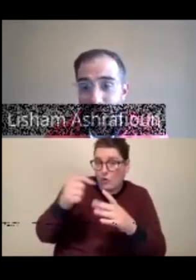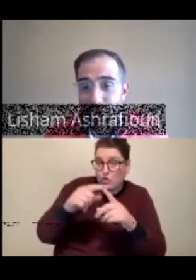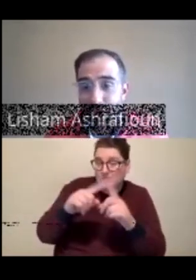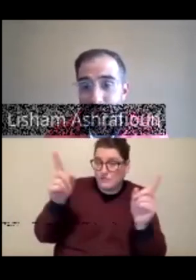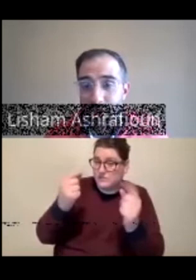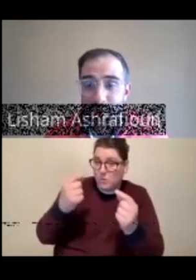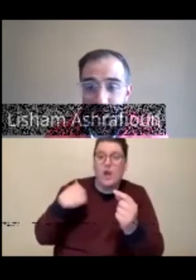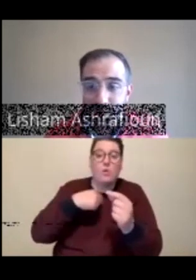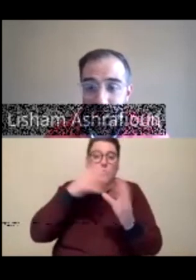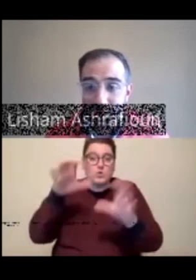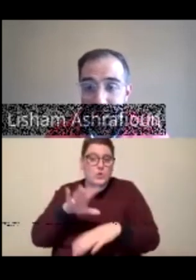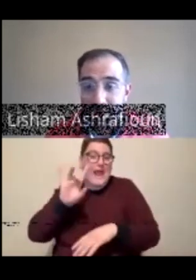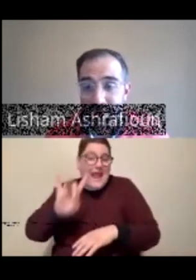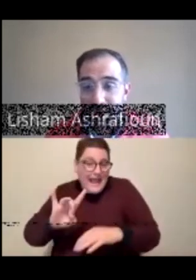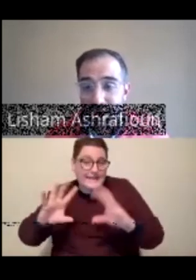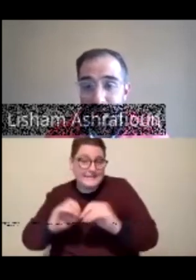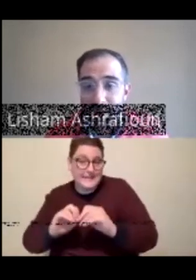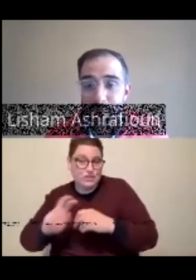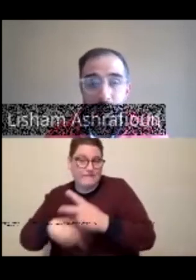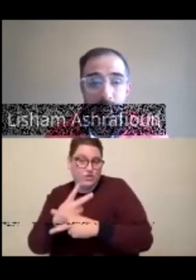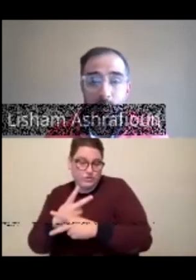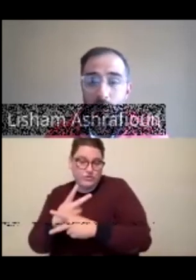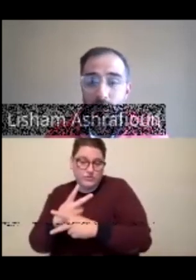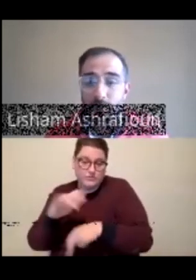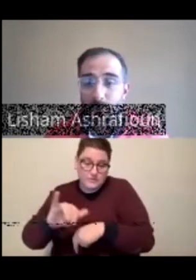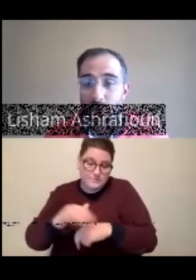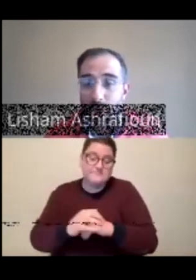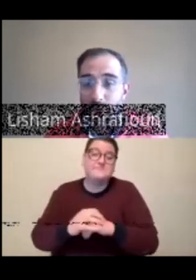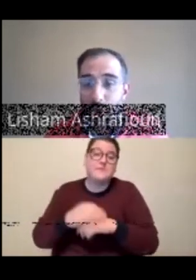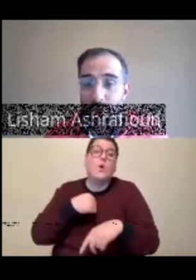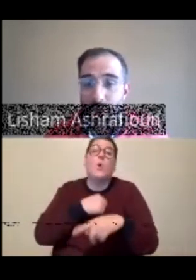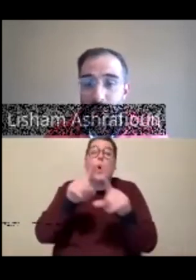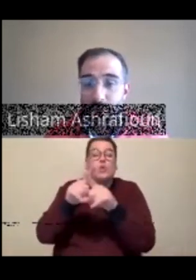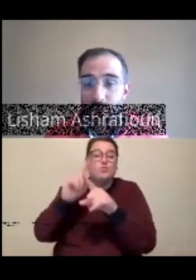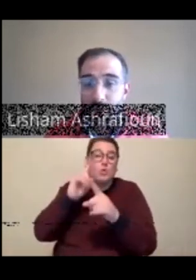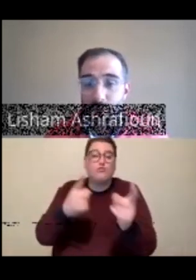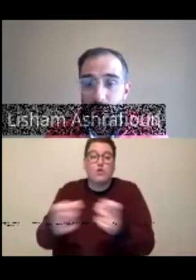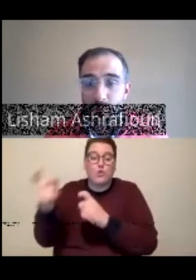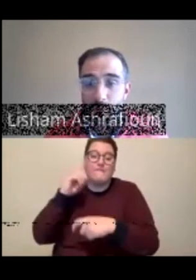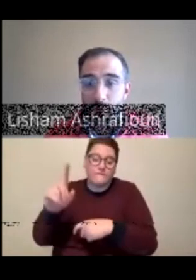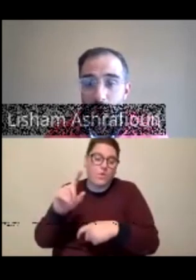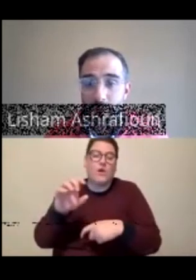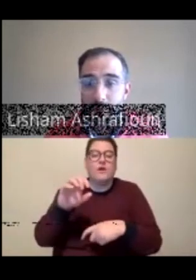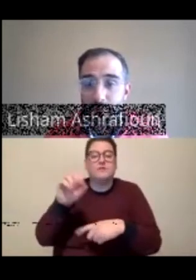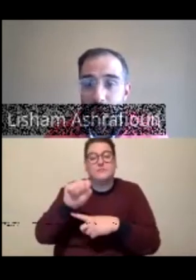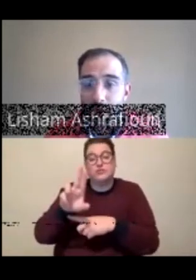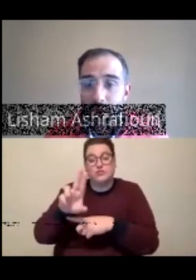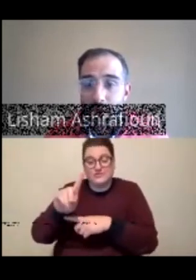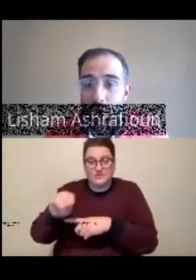8-session version that I've sort of hinted at, and then we'll also be recruiting for substance use disorders more